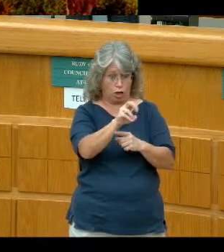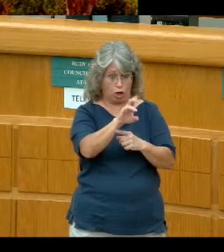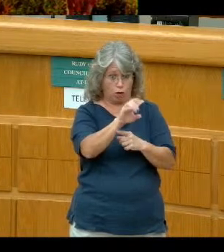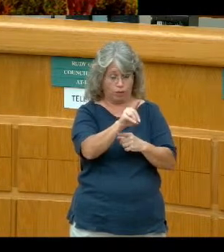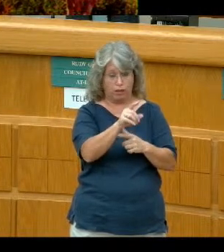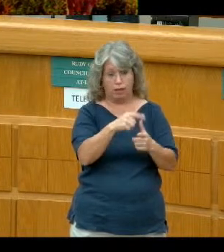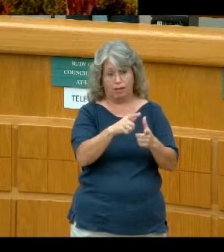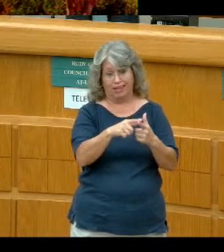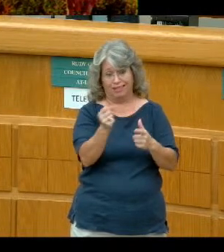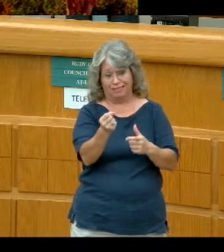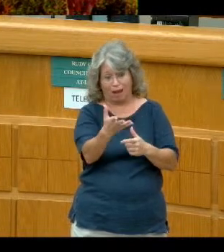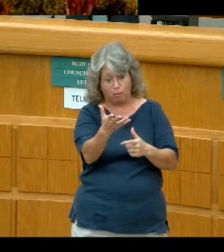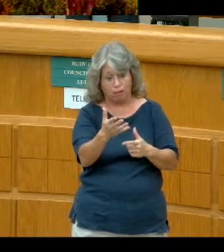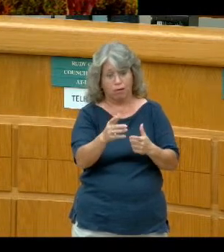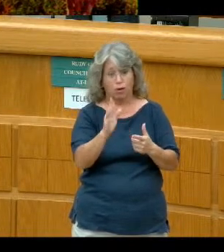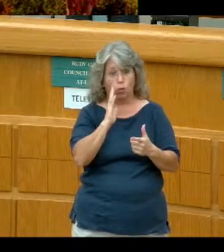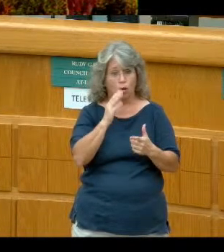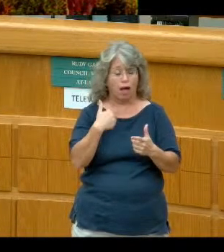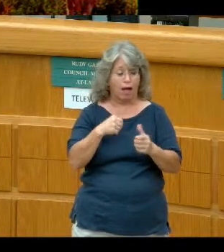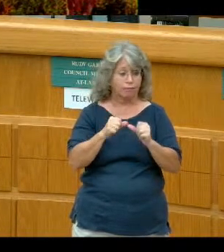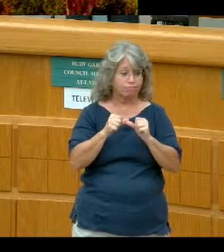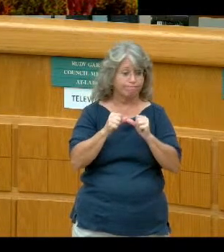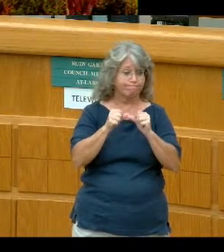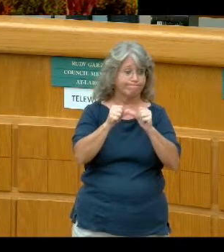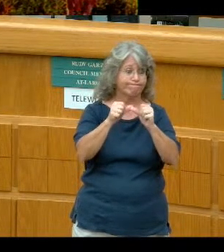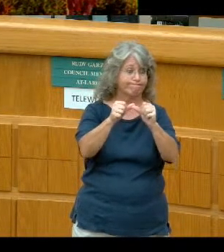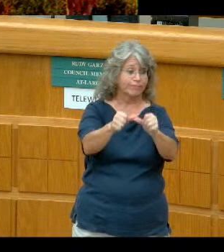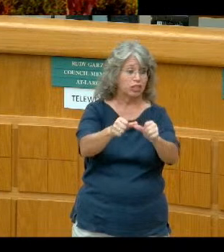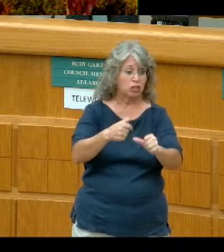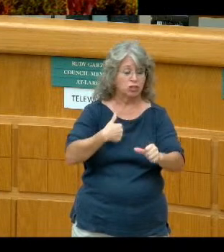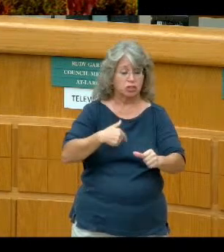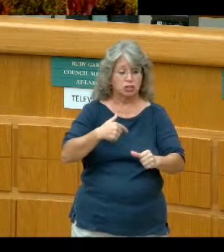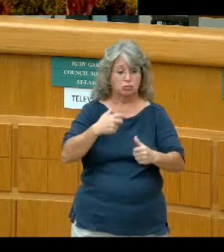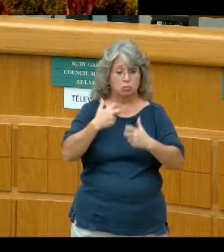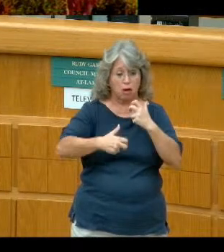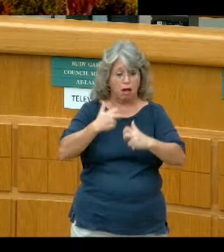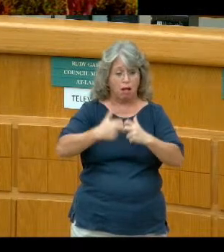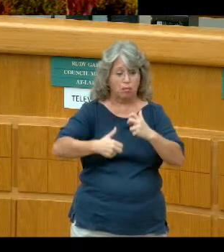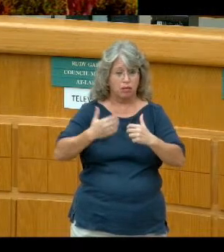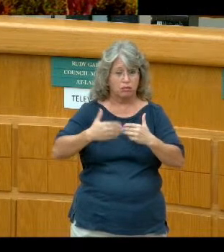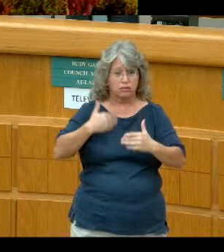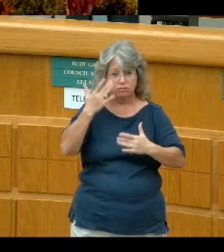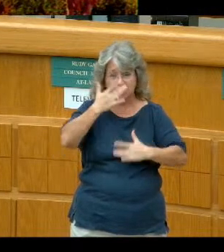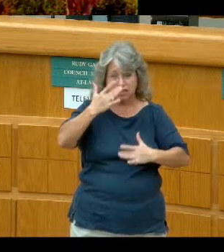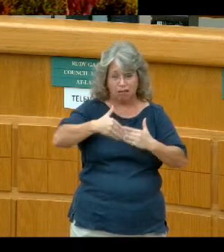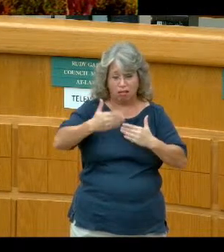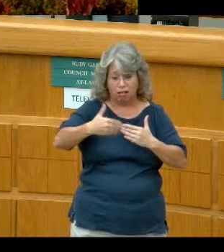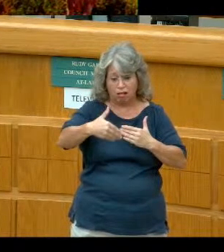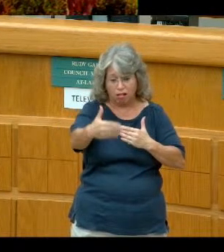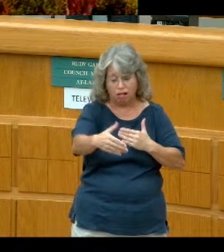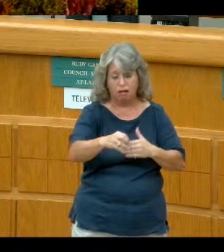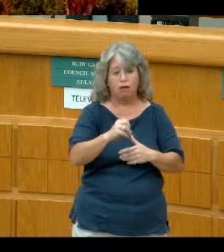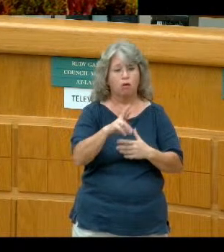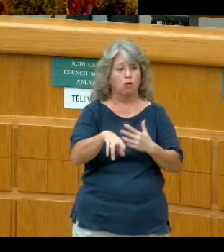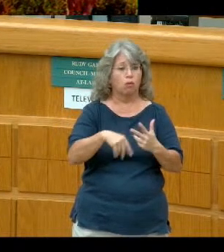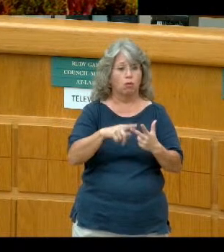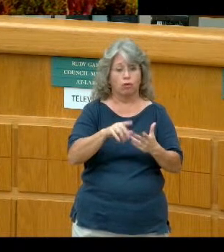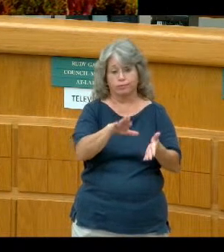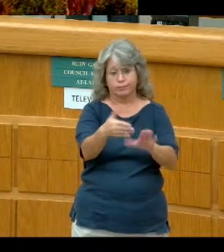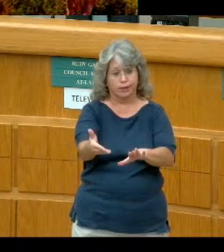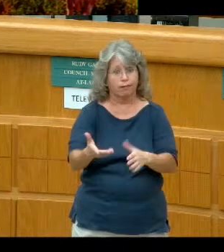severe lifelong health outcomes or not, or you know, even fatality. So we need